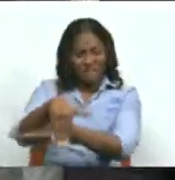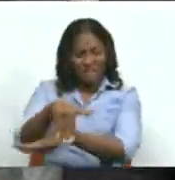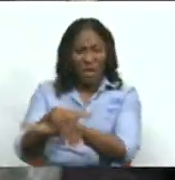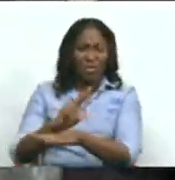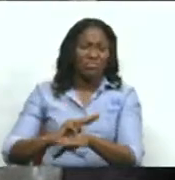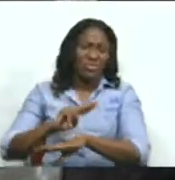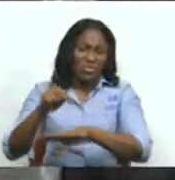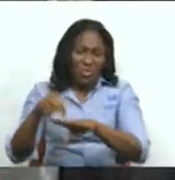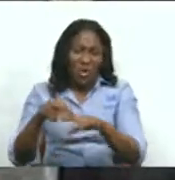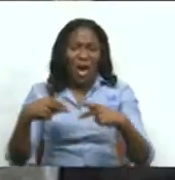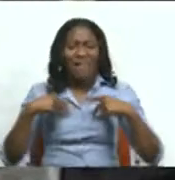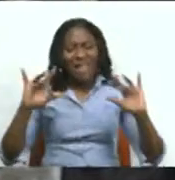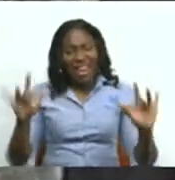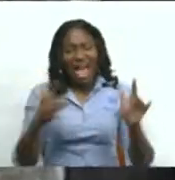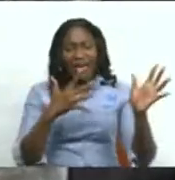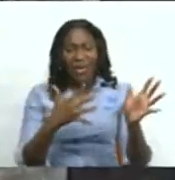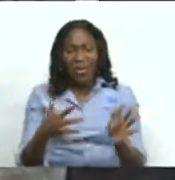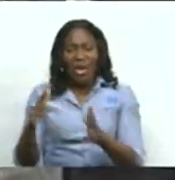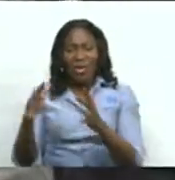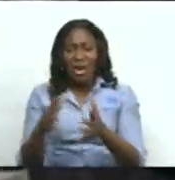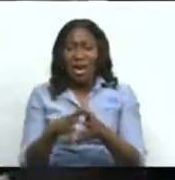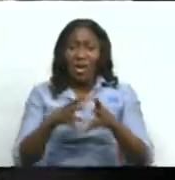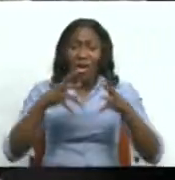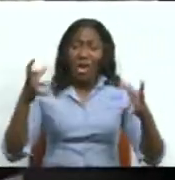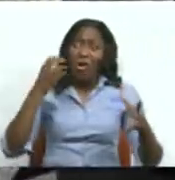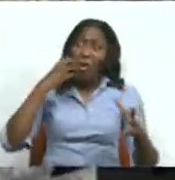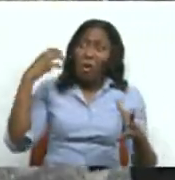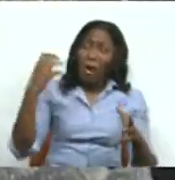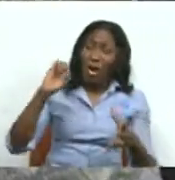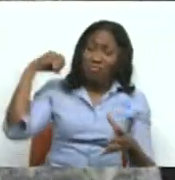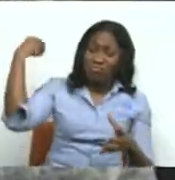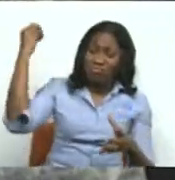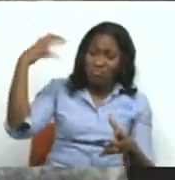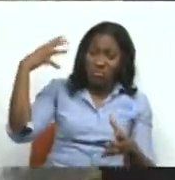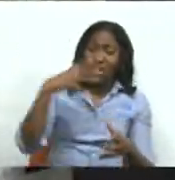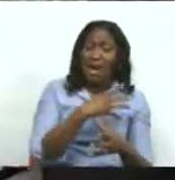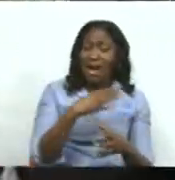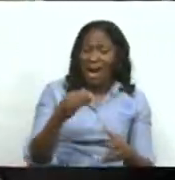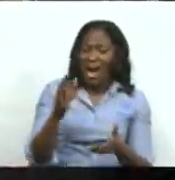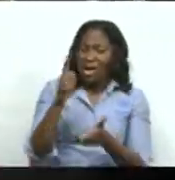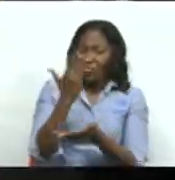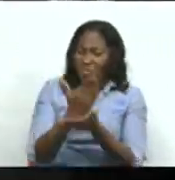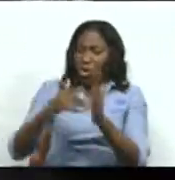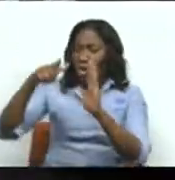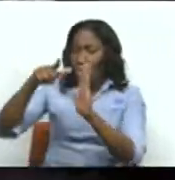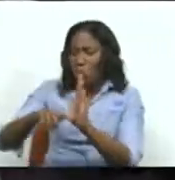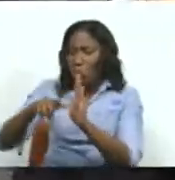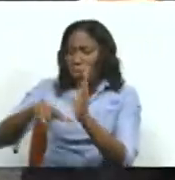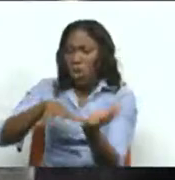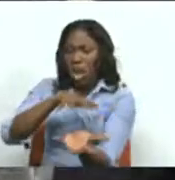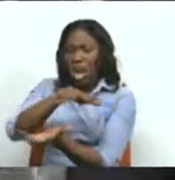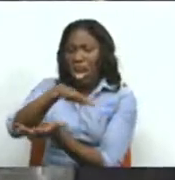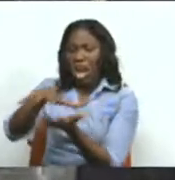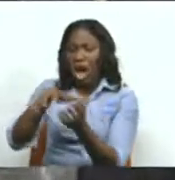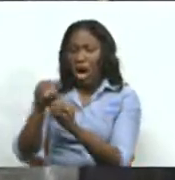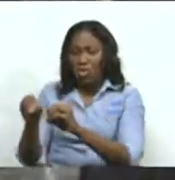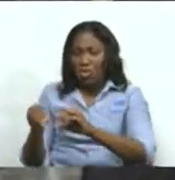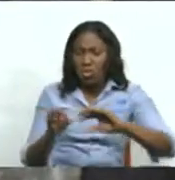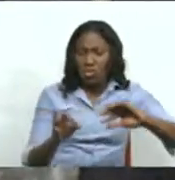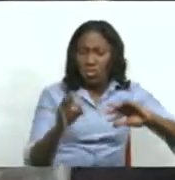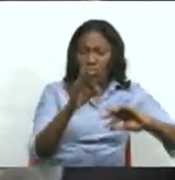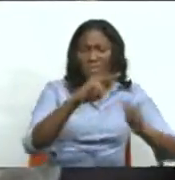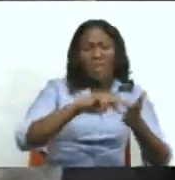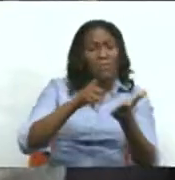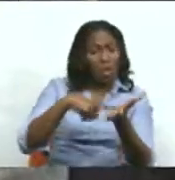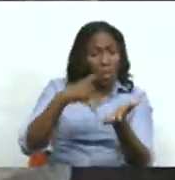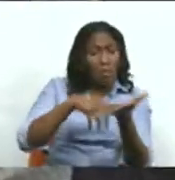we have light winds and lots of daytime heating. We also have quite a bit of low-level cloud patches moving towards the Lesser Antilles. This could bring some cloudy periods